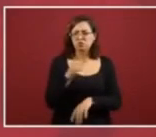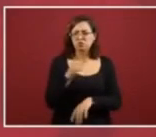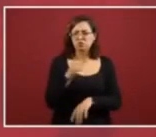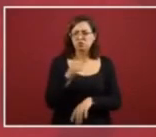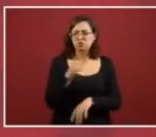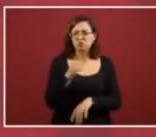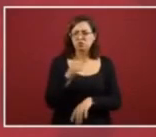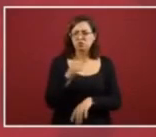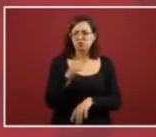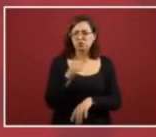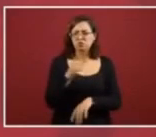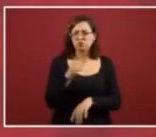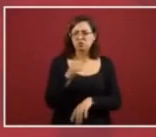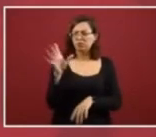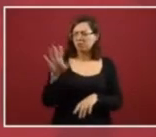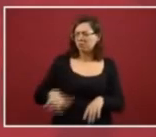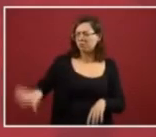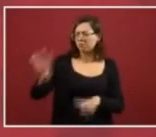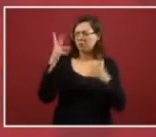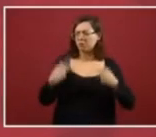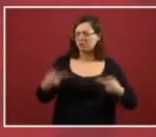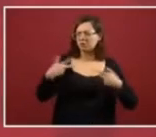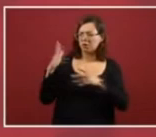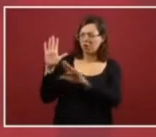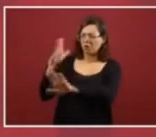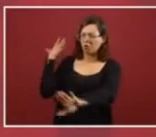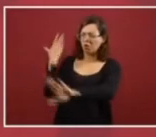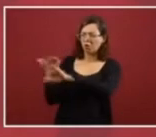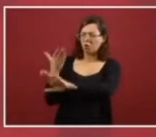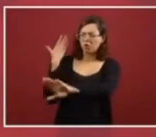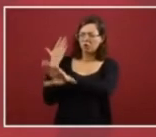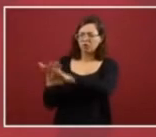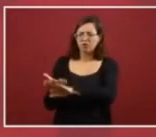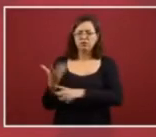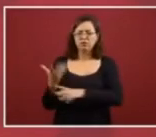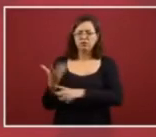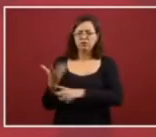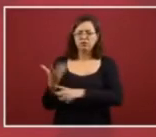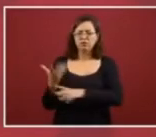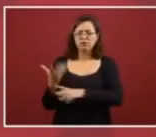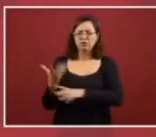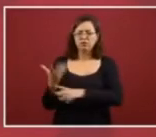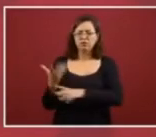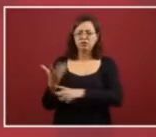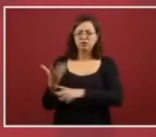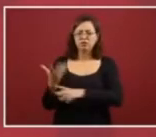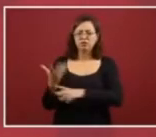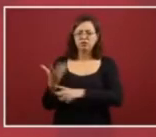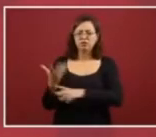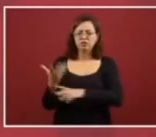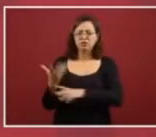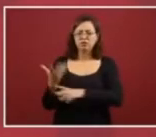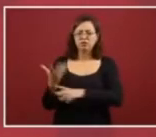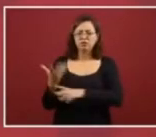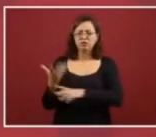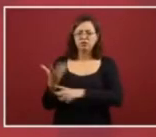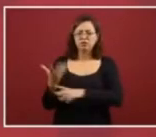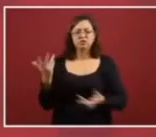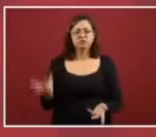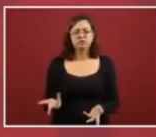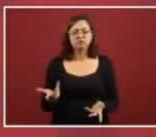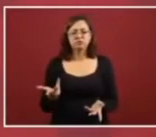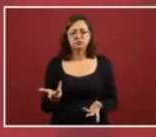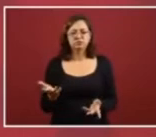they turned things over. Que se aprobaron en el periodo neoliberal. That were approved during the neoliberal